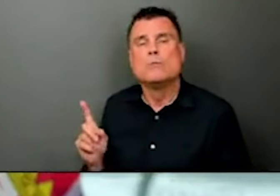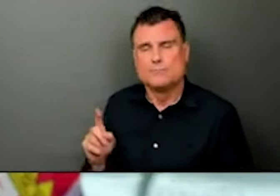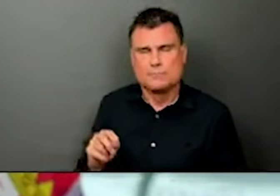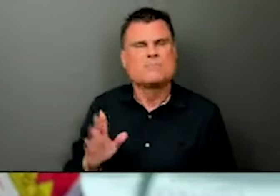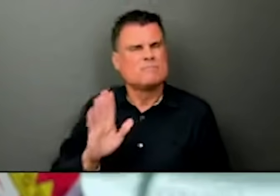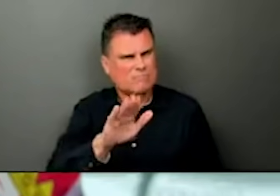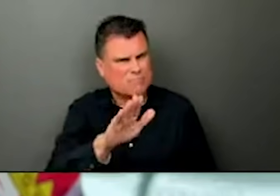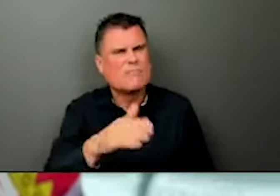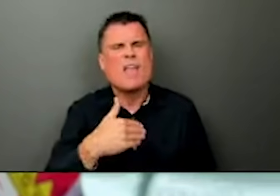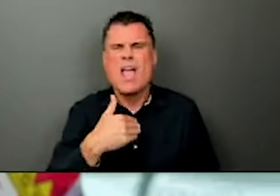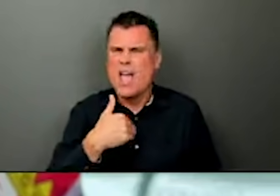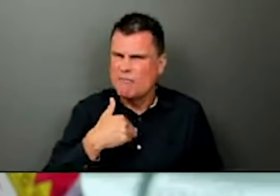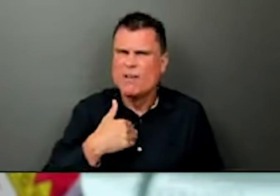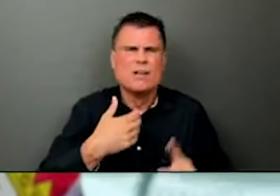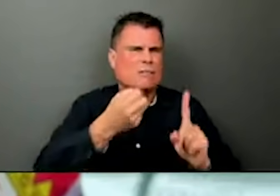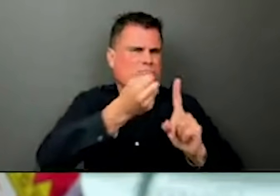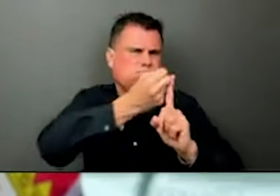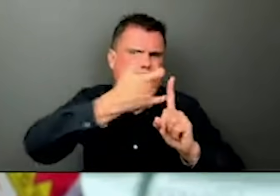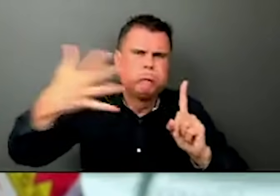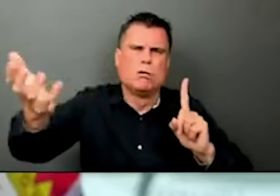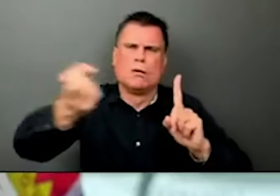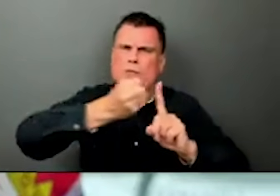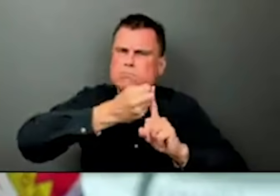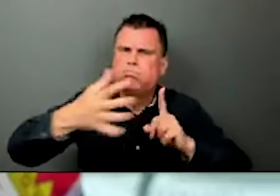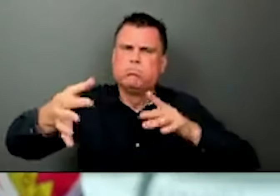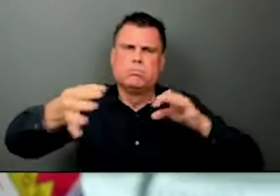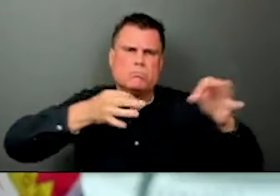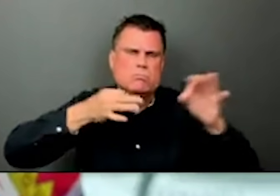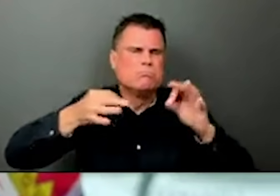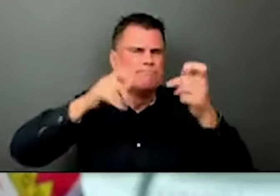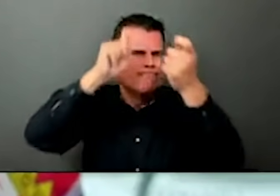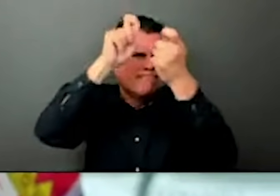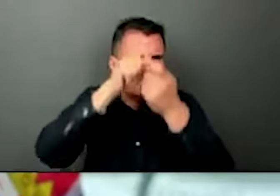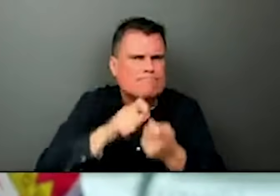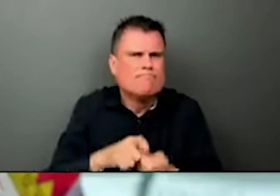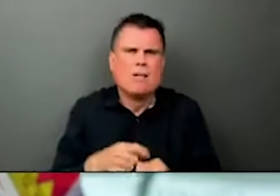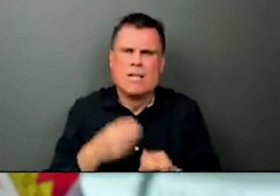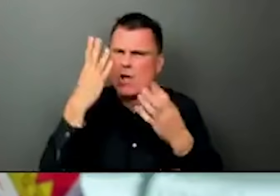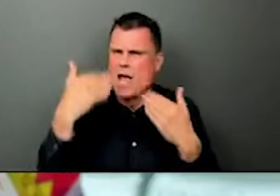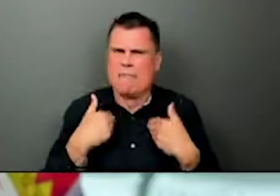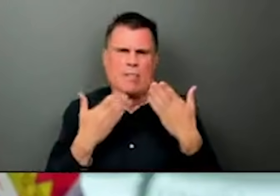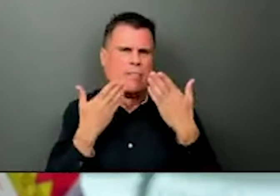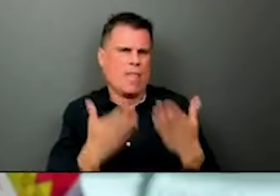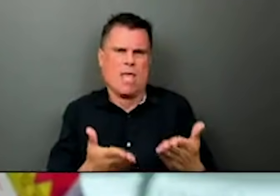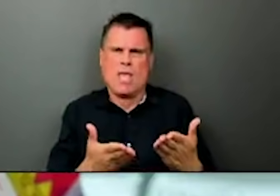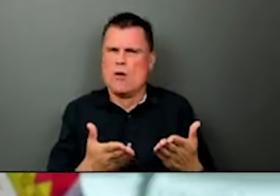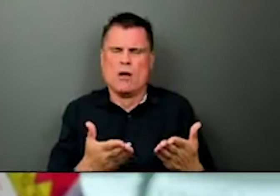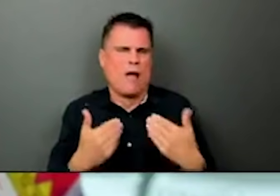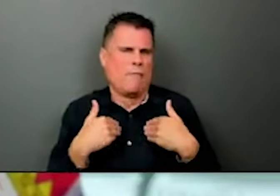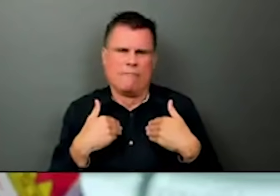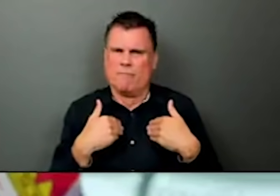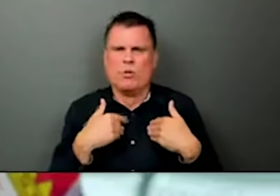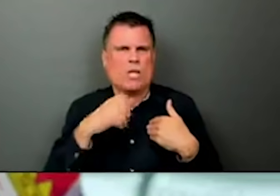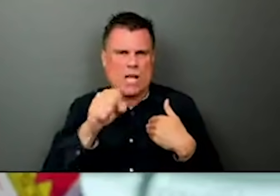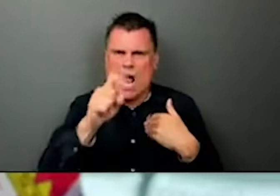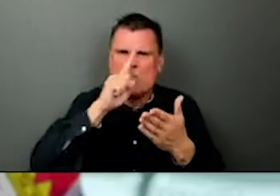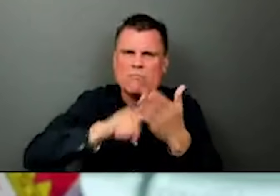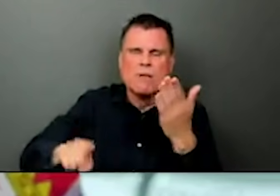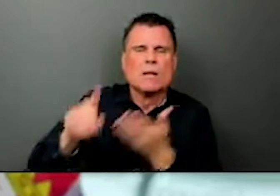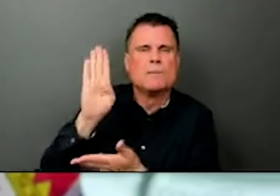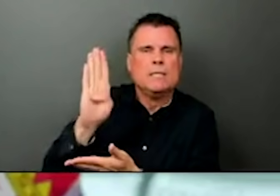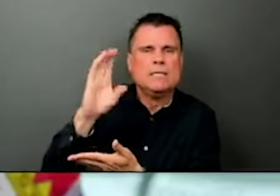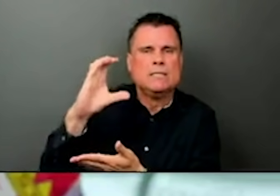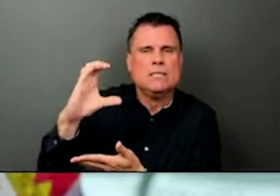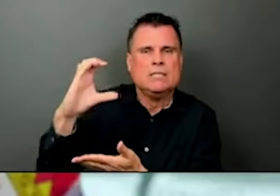on the risk of the blood clots that some people are concerned about, both after the first dose and after the second dose. Data